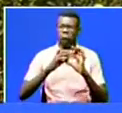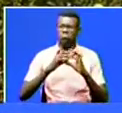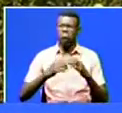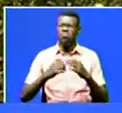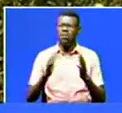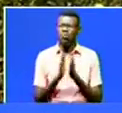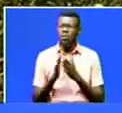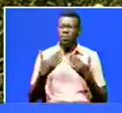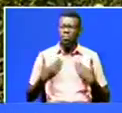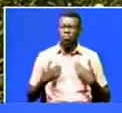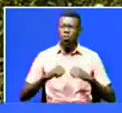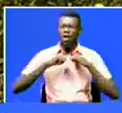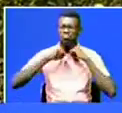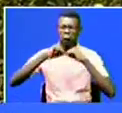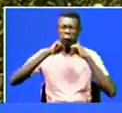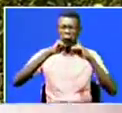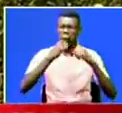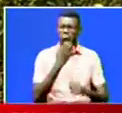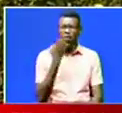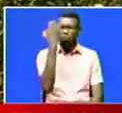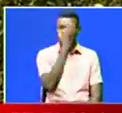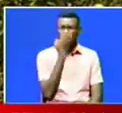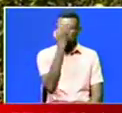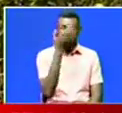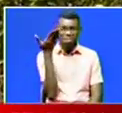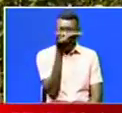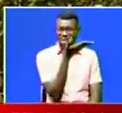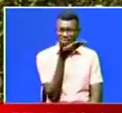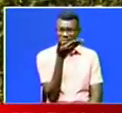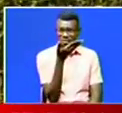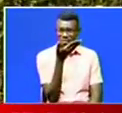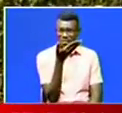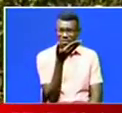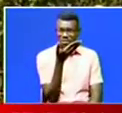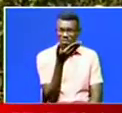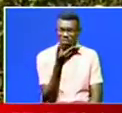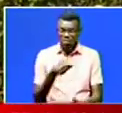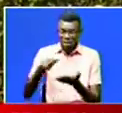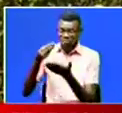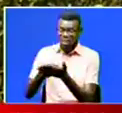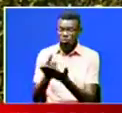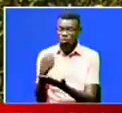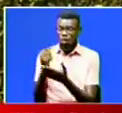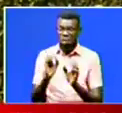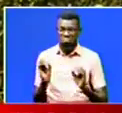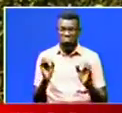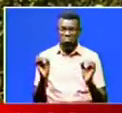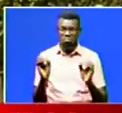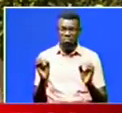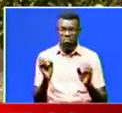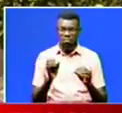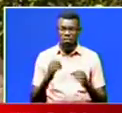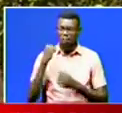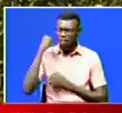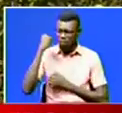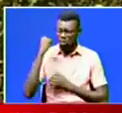powerful people in European capitals, politically powerful people, not just financially, of course they're financially powerful, but also